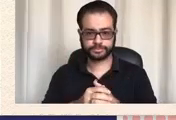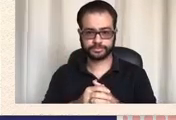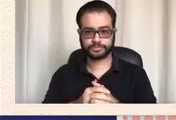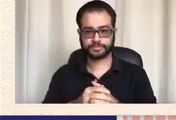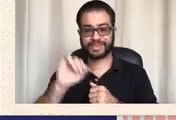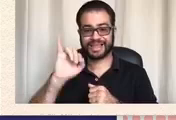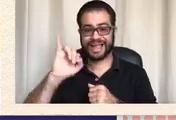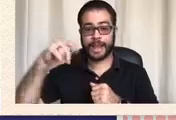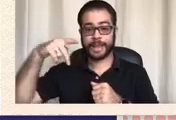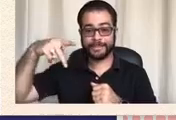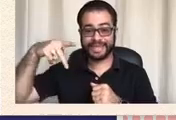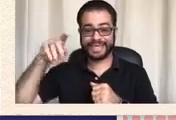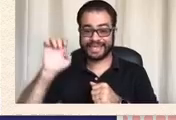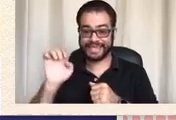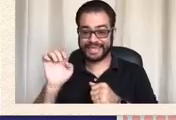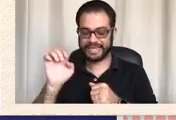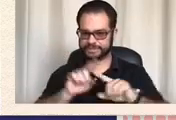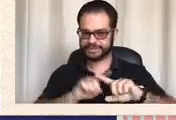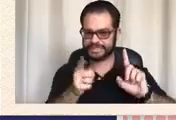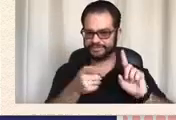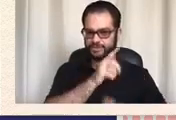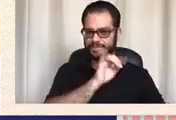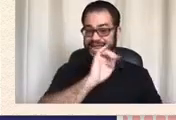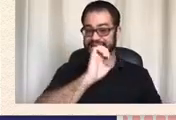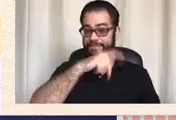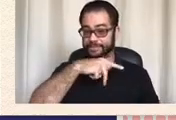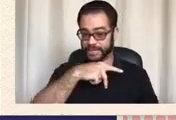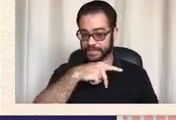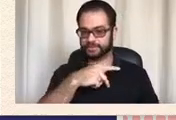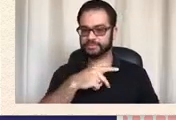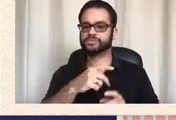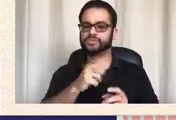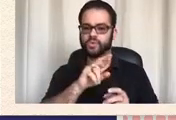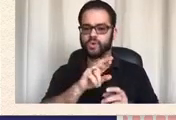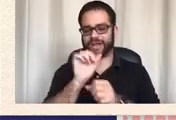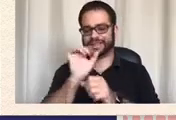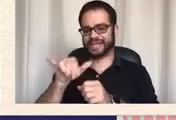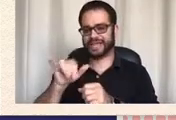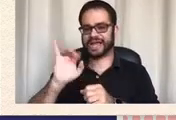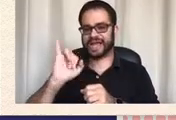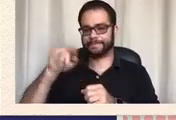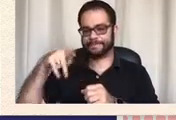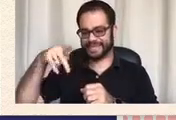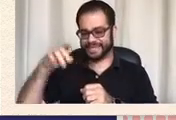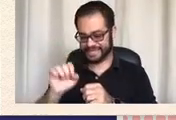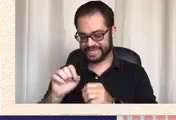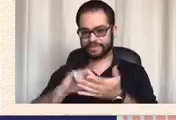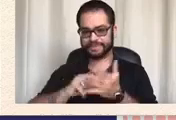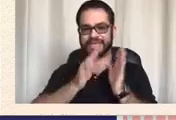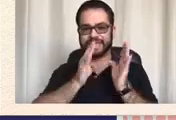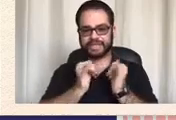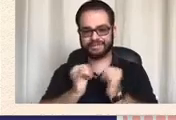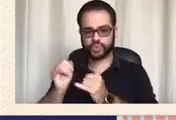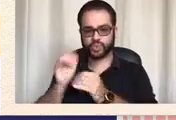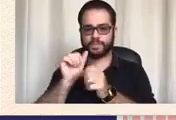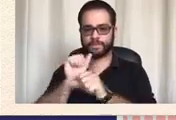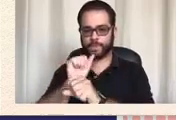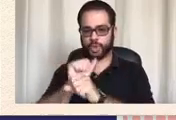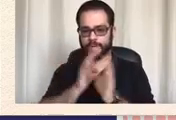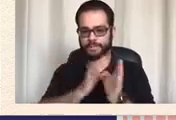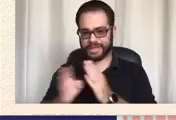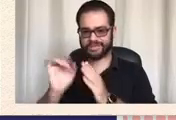from an IEP, or employment plan, focuses on preparing for work as an adult. You're going to get that a lot